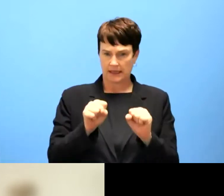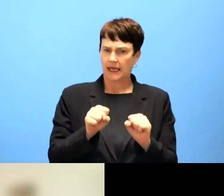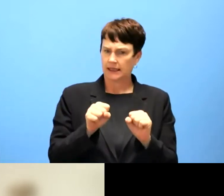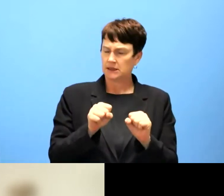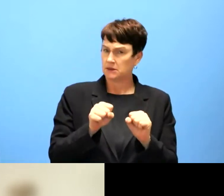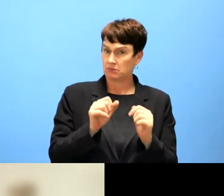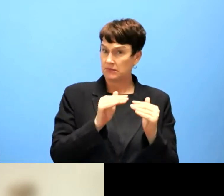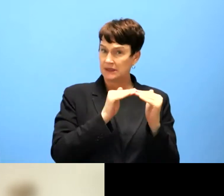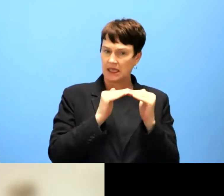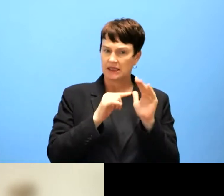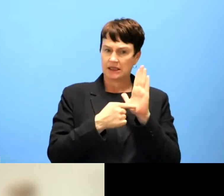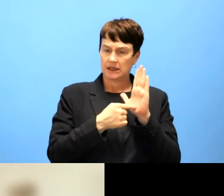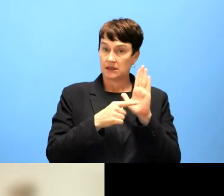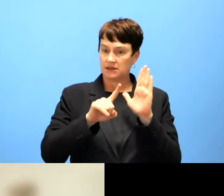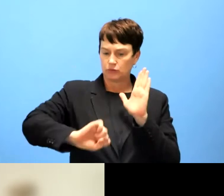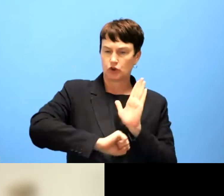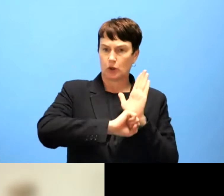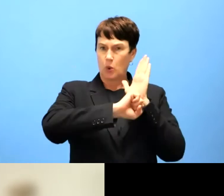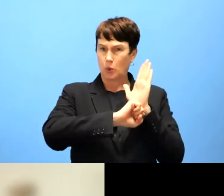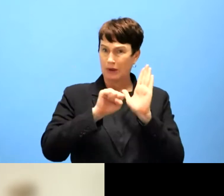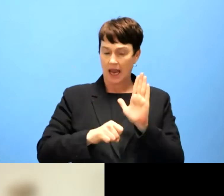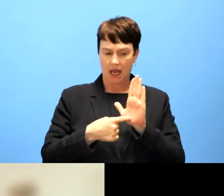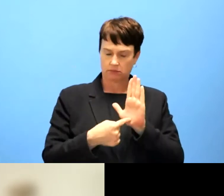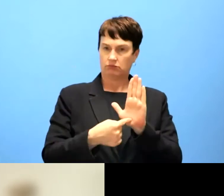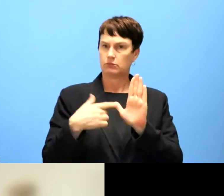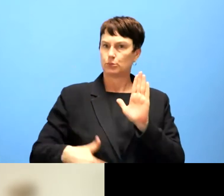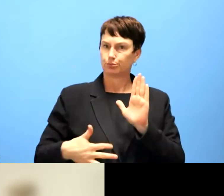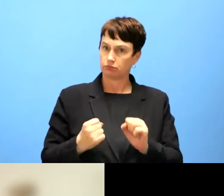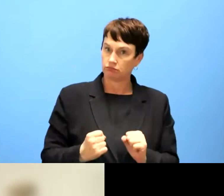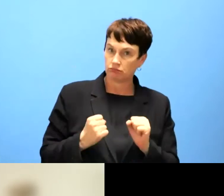would develop that? Who's responsible is it to make that bridge?